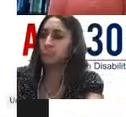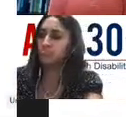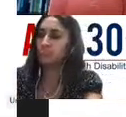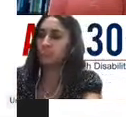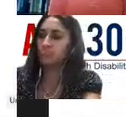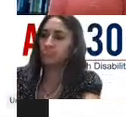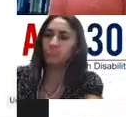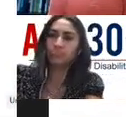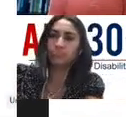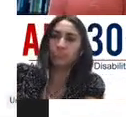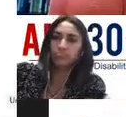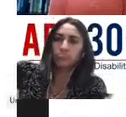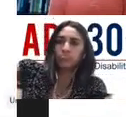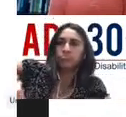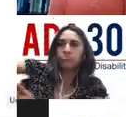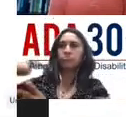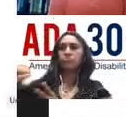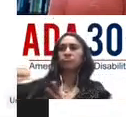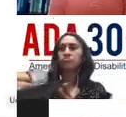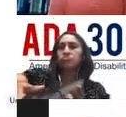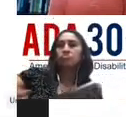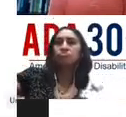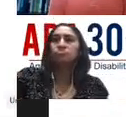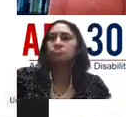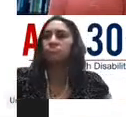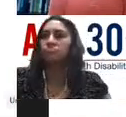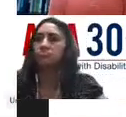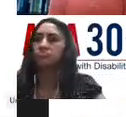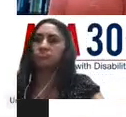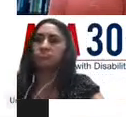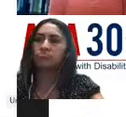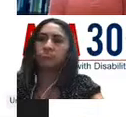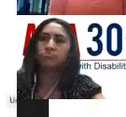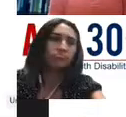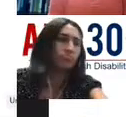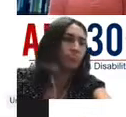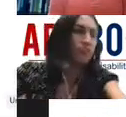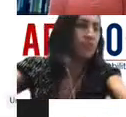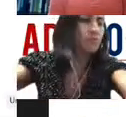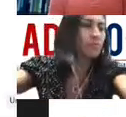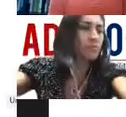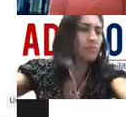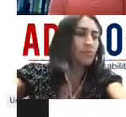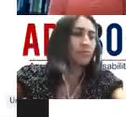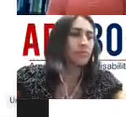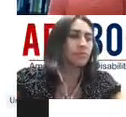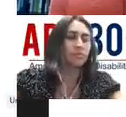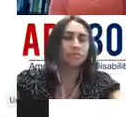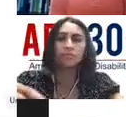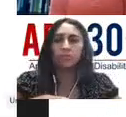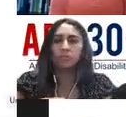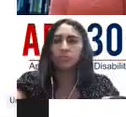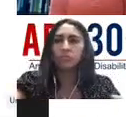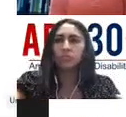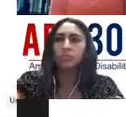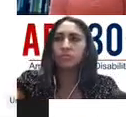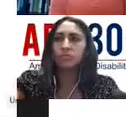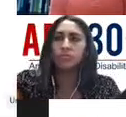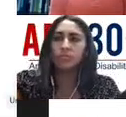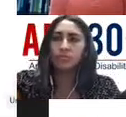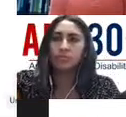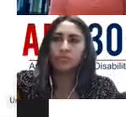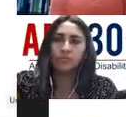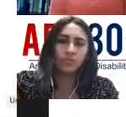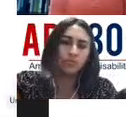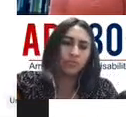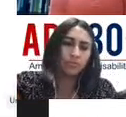this not being accessible. So if you do happen to encounter a problem getting a file from the chat, let me know. Let me know so we can